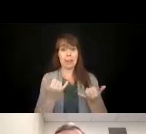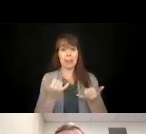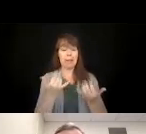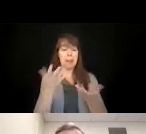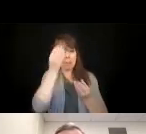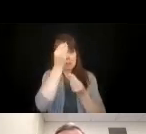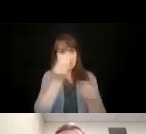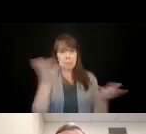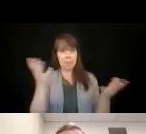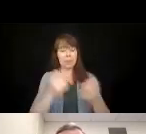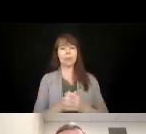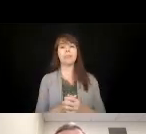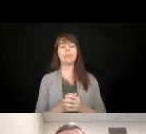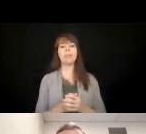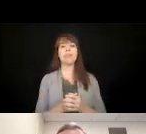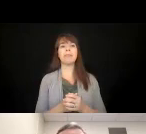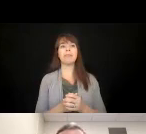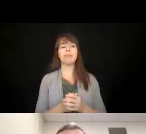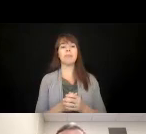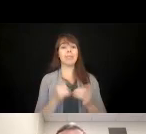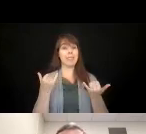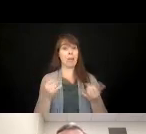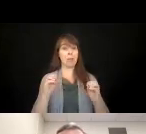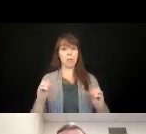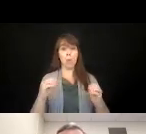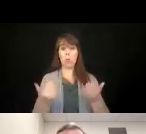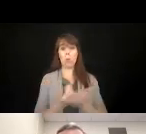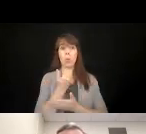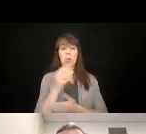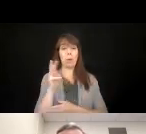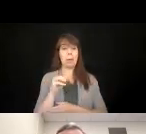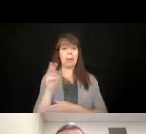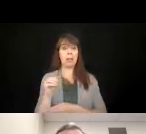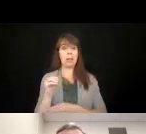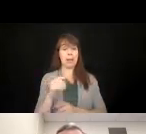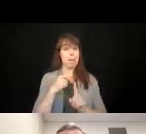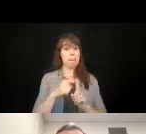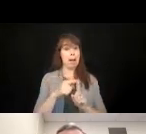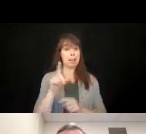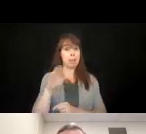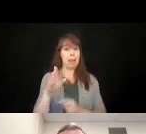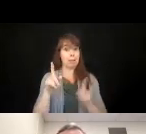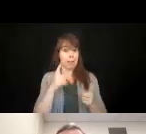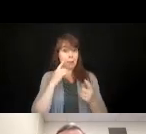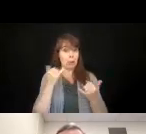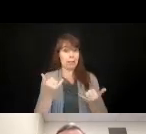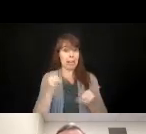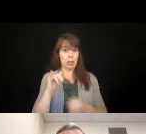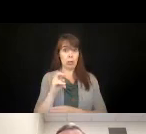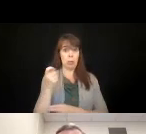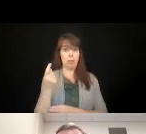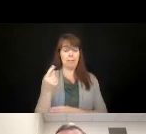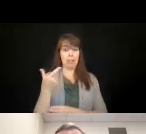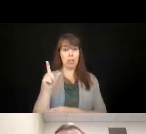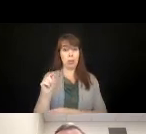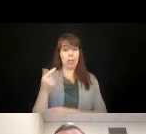this milestone. There are no new Michigan Medicine COVID-19 positive labs for June 11, 2021.